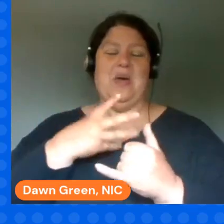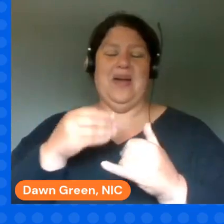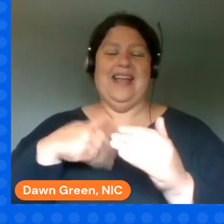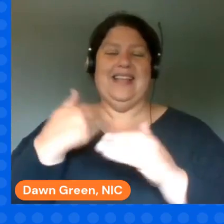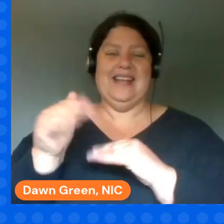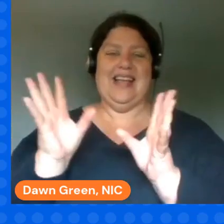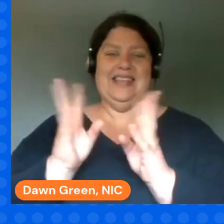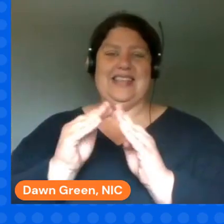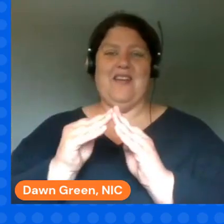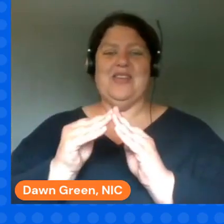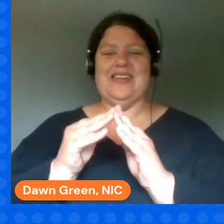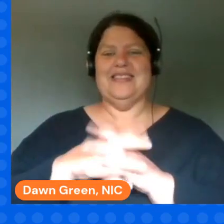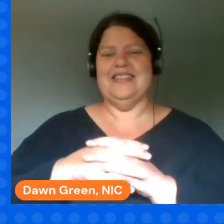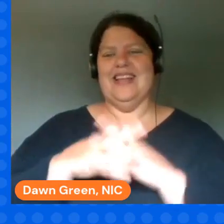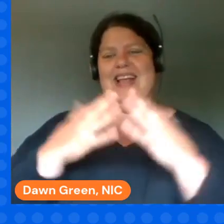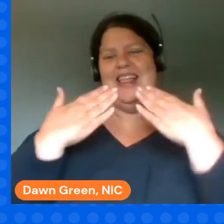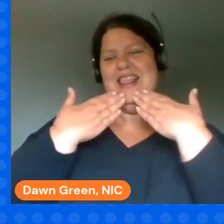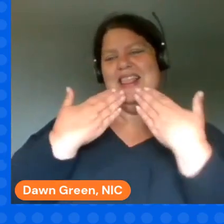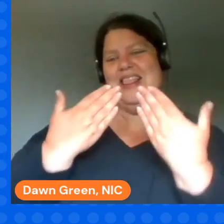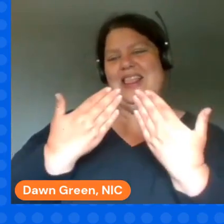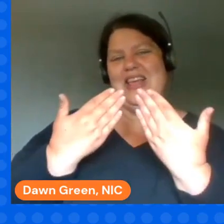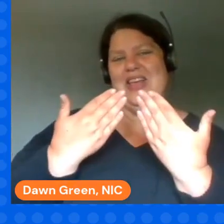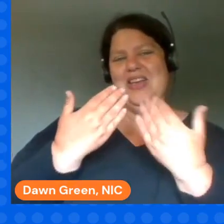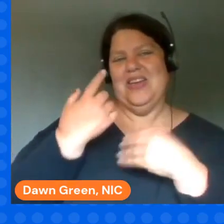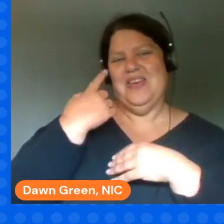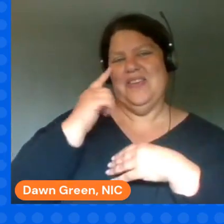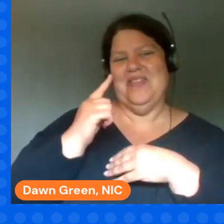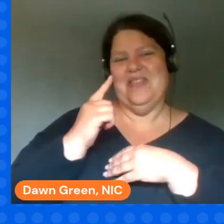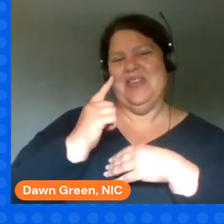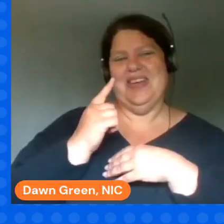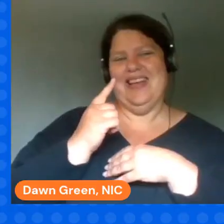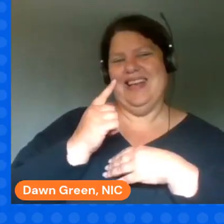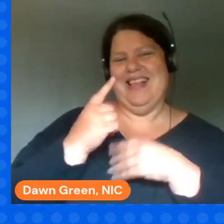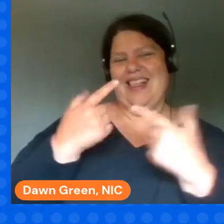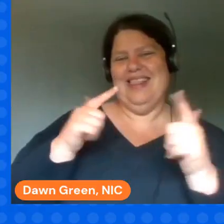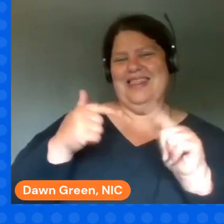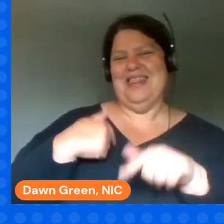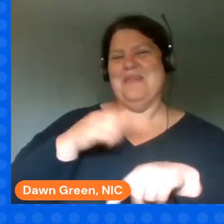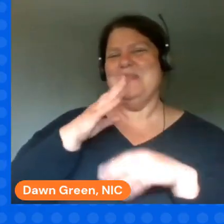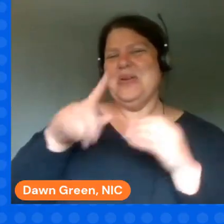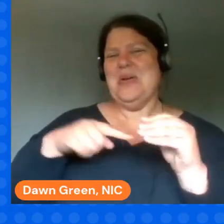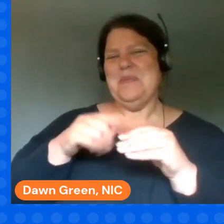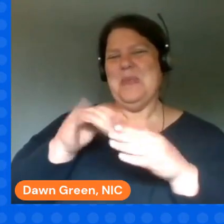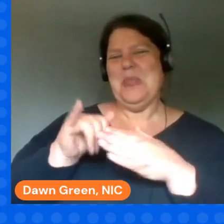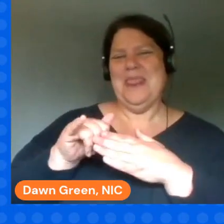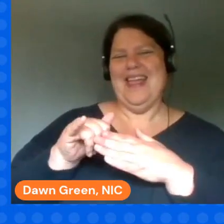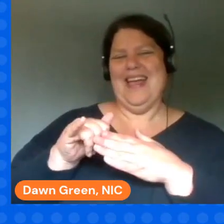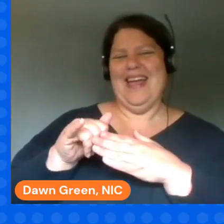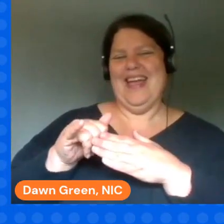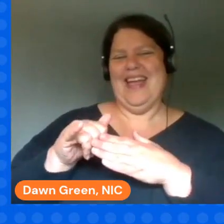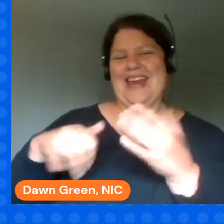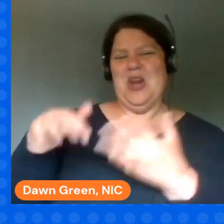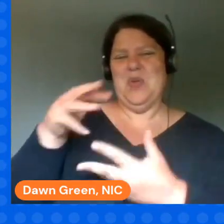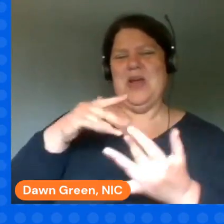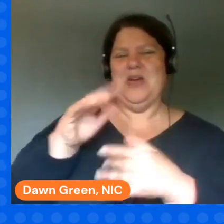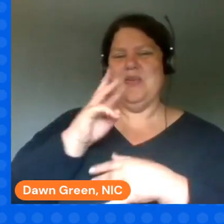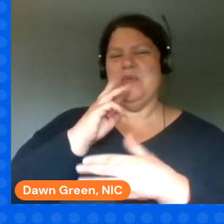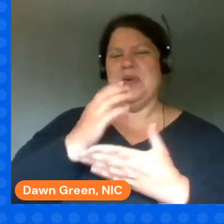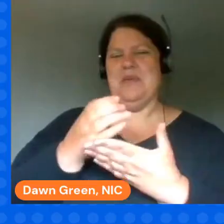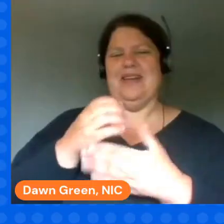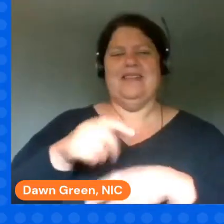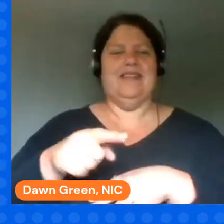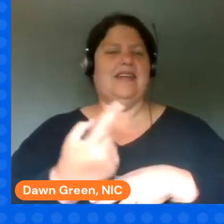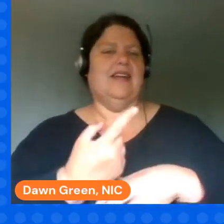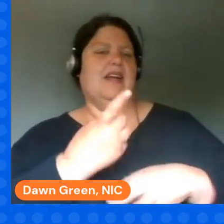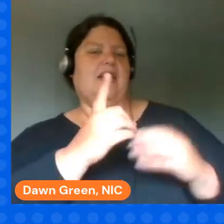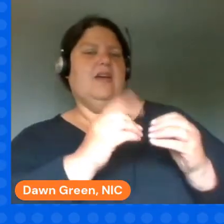So thank you for humoring me to share the interactive water bottle. Oh, that's great. I love just one final comment on this that is